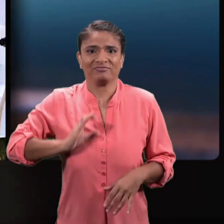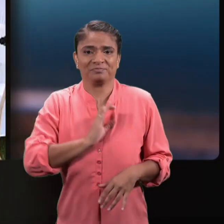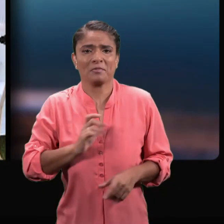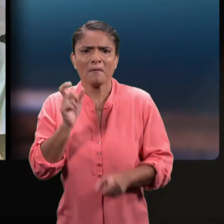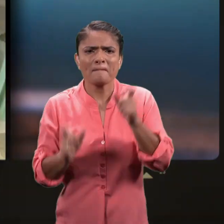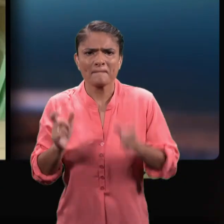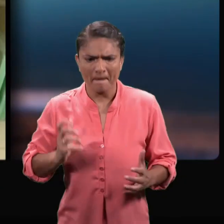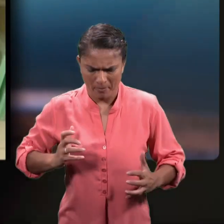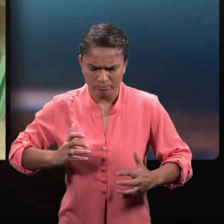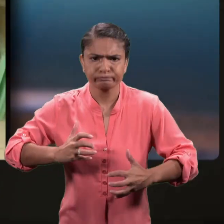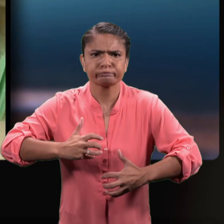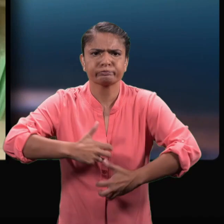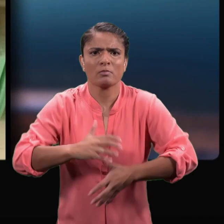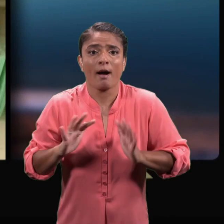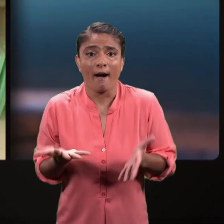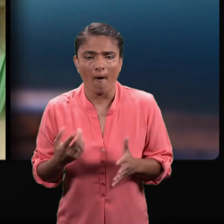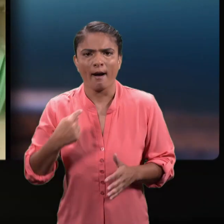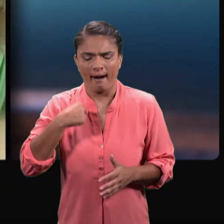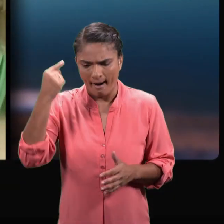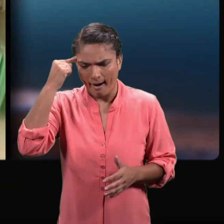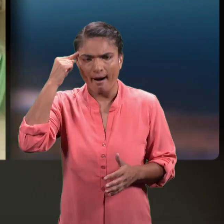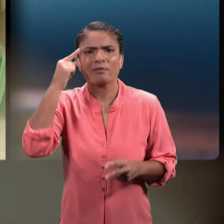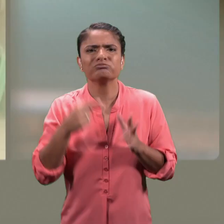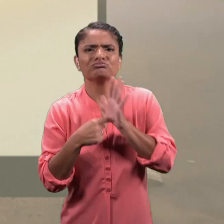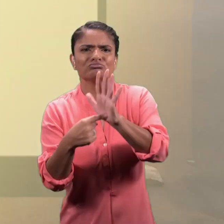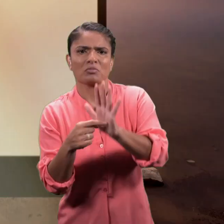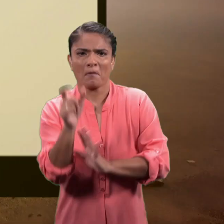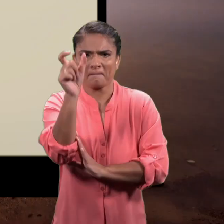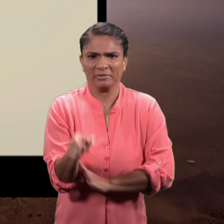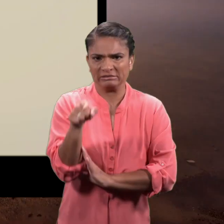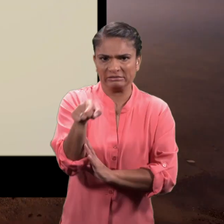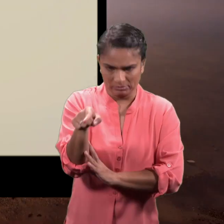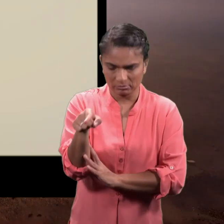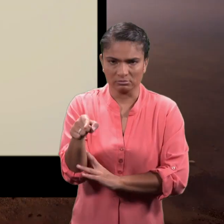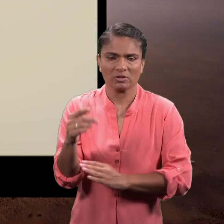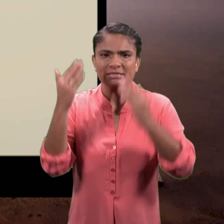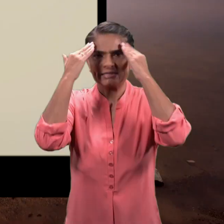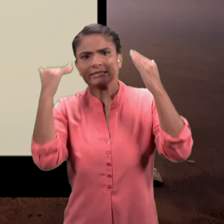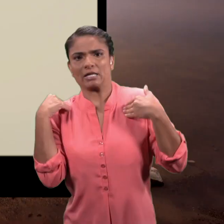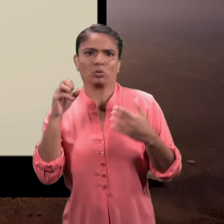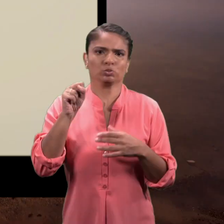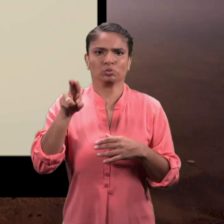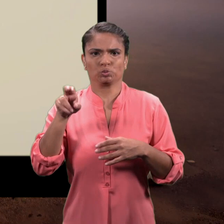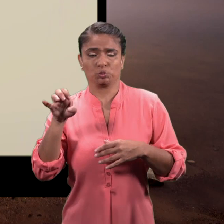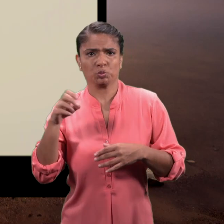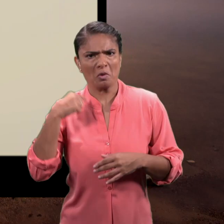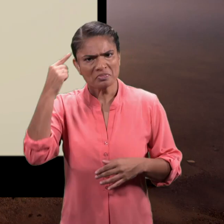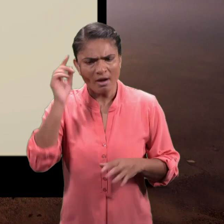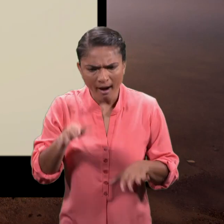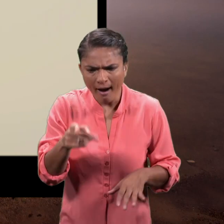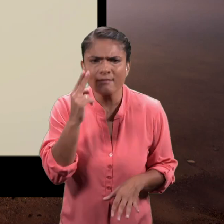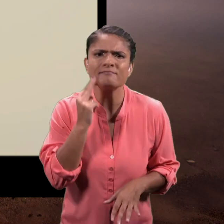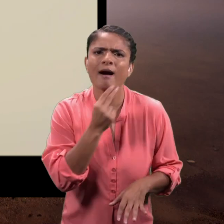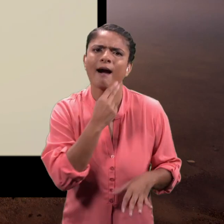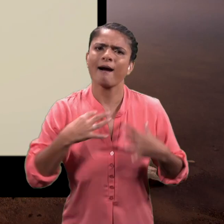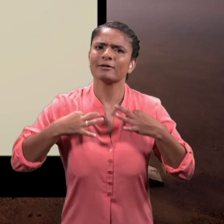perceive adaptive clothing? Initially, when I introduced Care by Sisters to catheter pants, people thought it was nice to